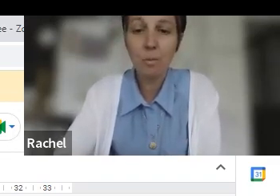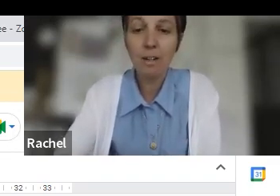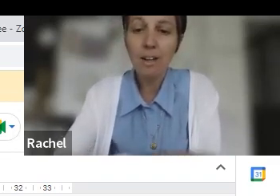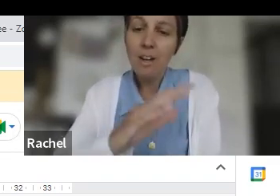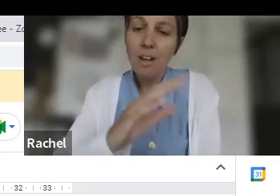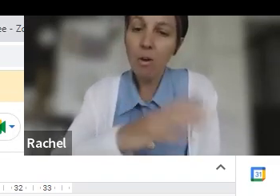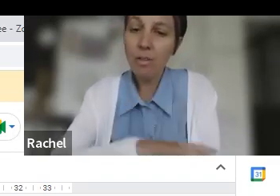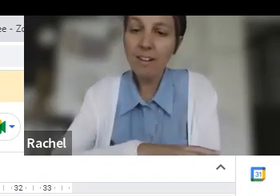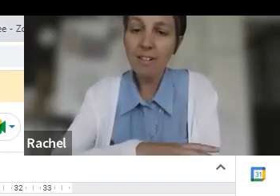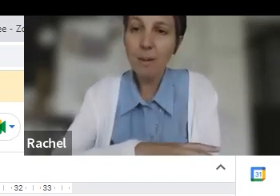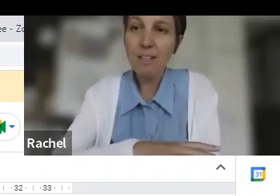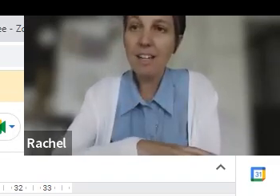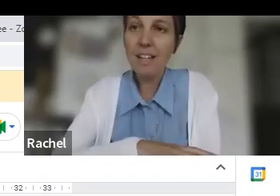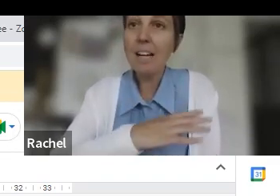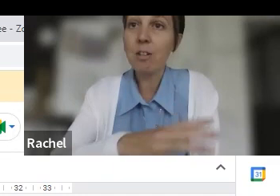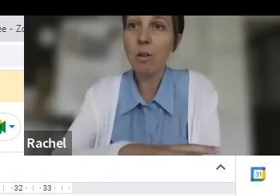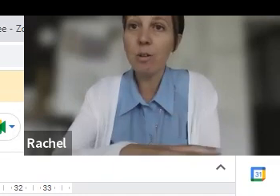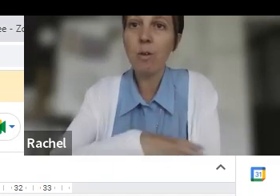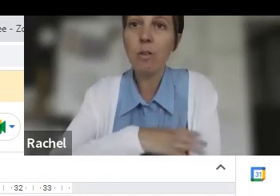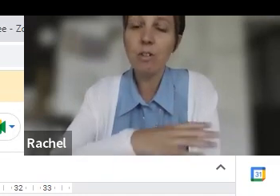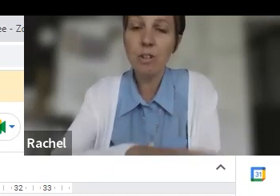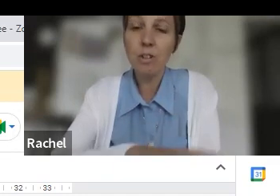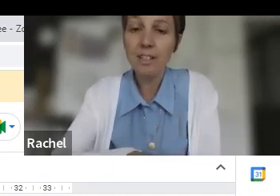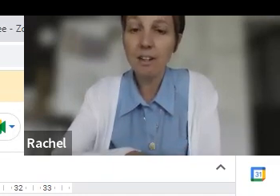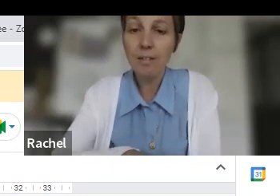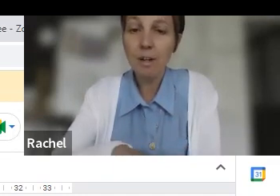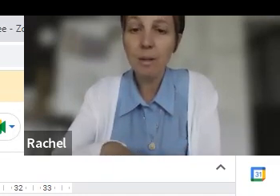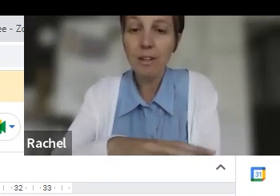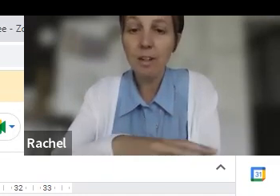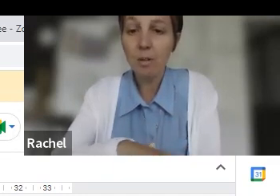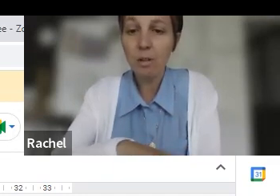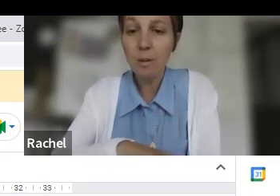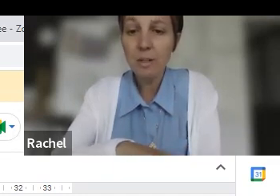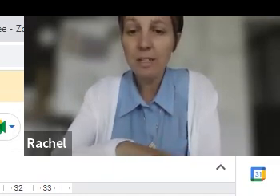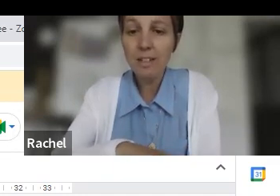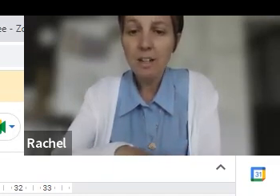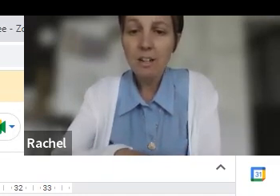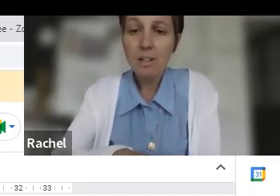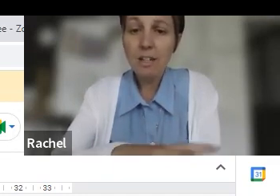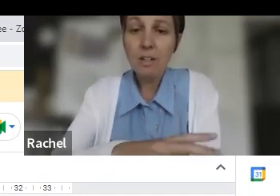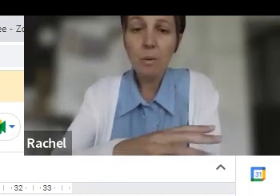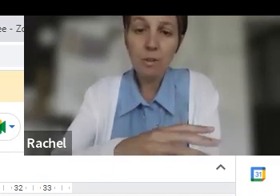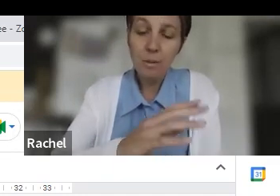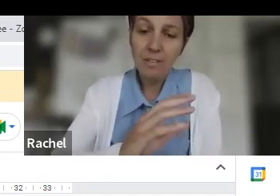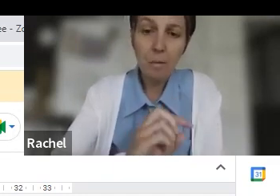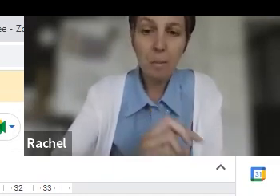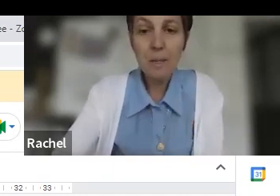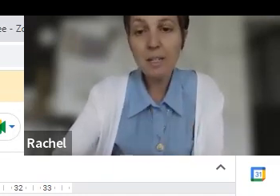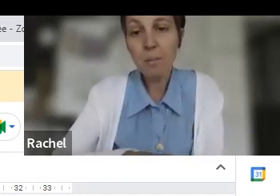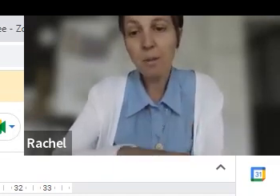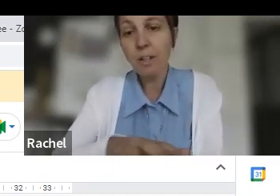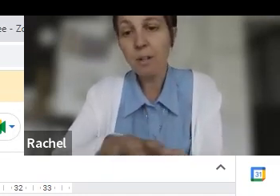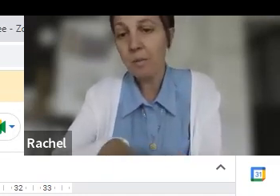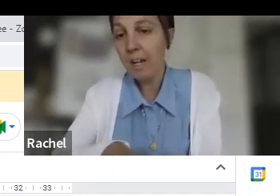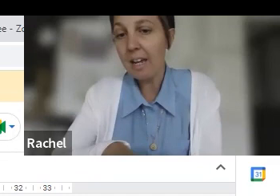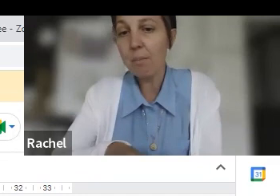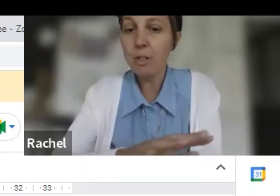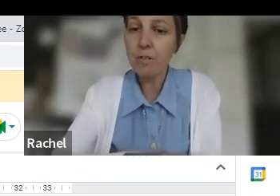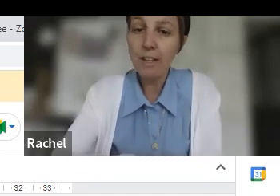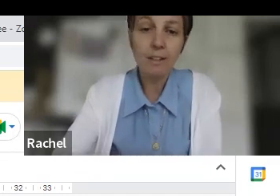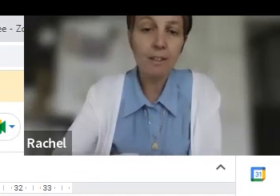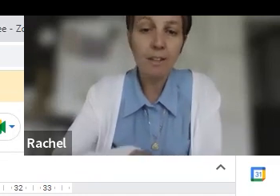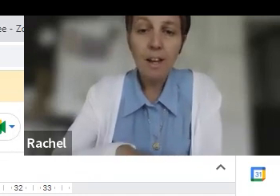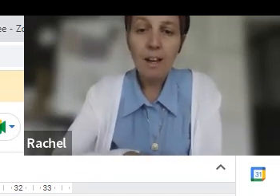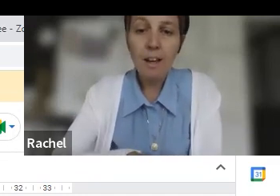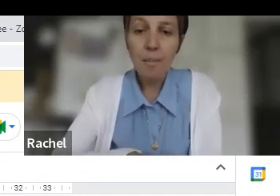slide as well. On there, it's basically a catalogue of all the services that are available in the local community. They do one for specifically for Peterborough, they do one for